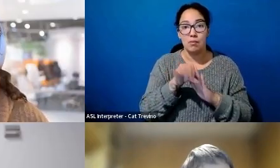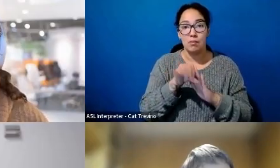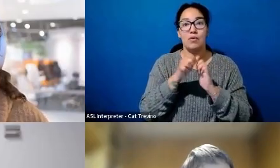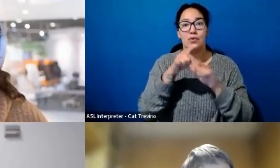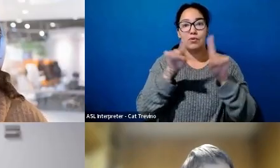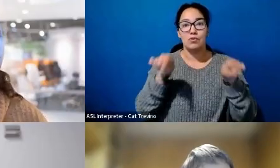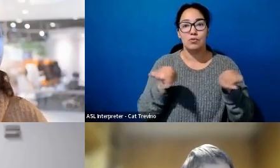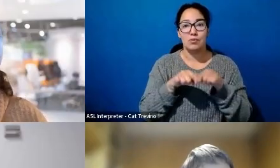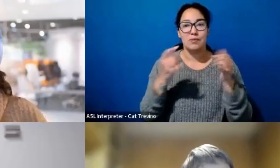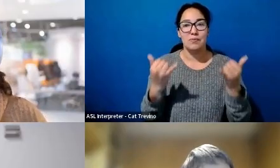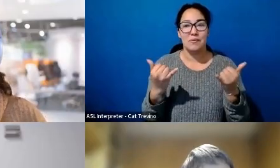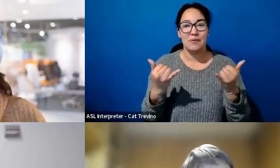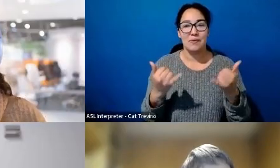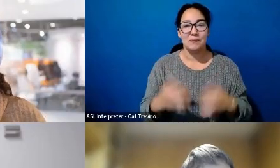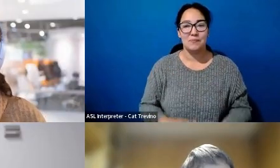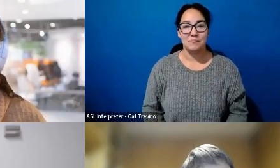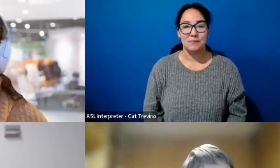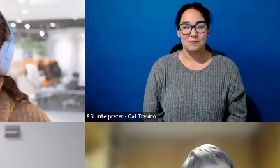screen.